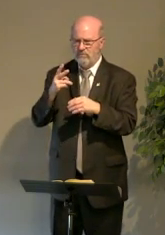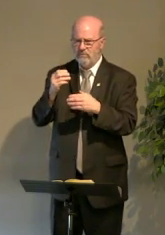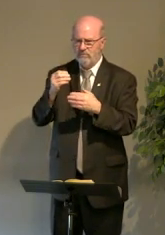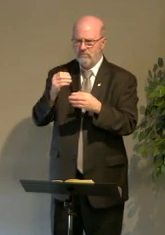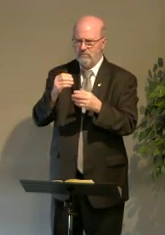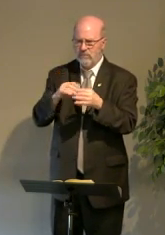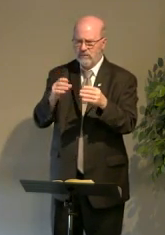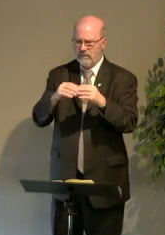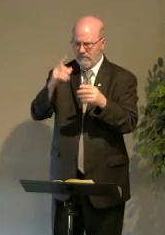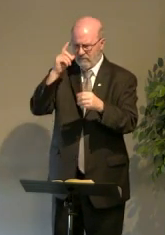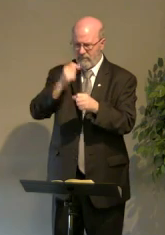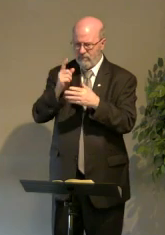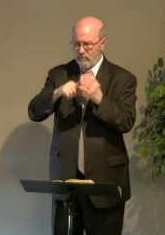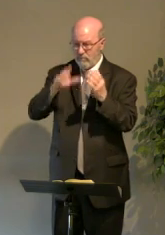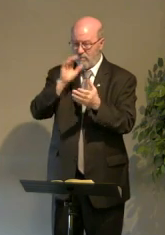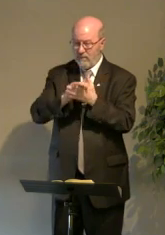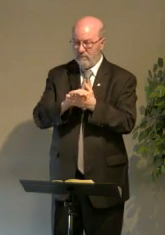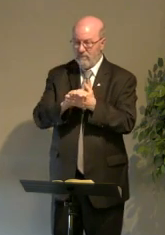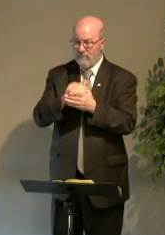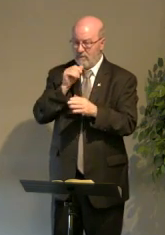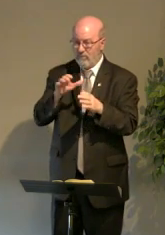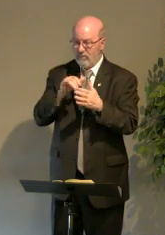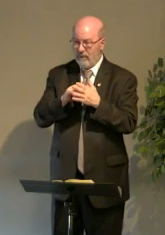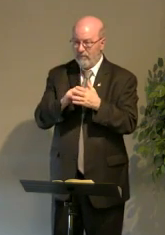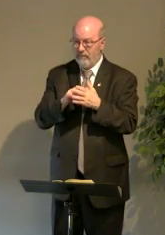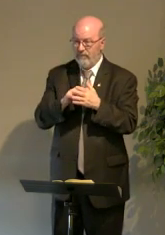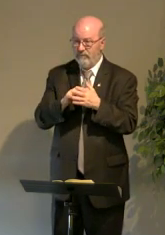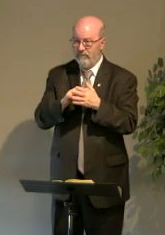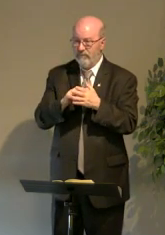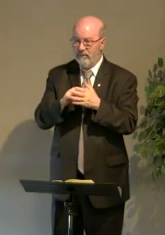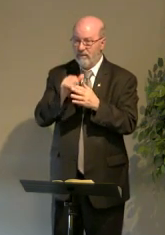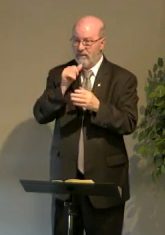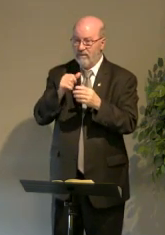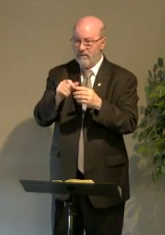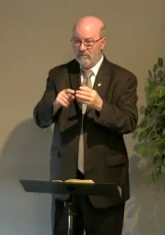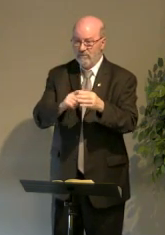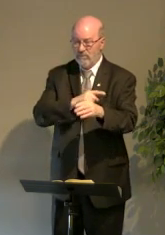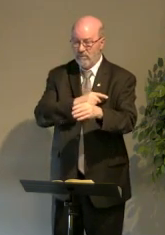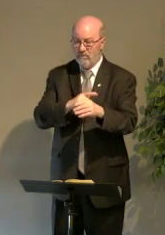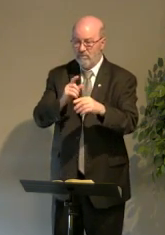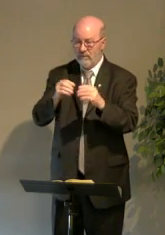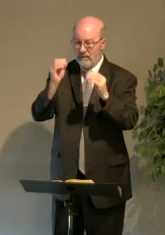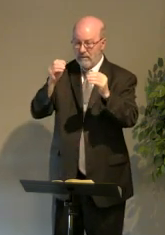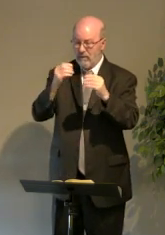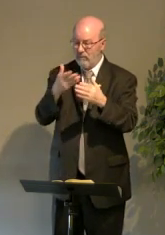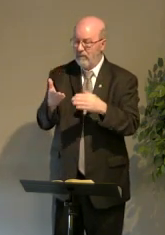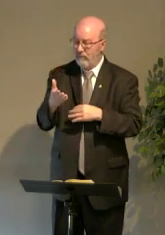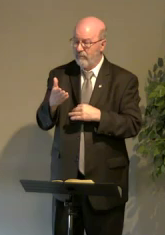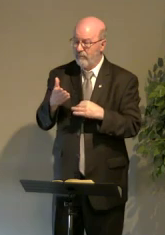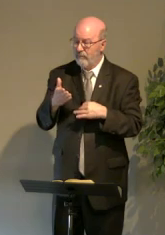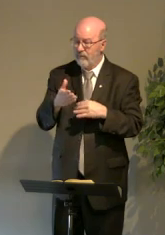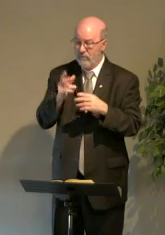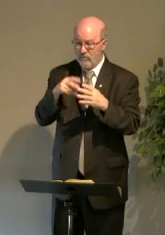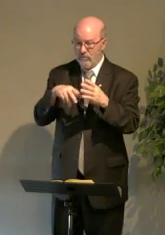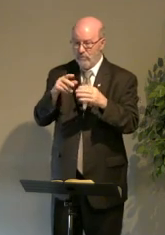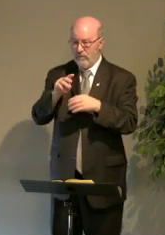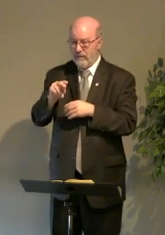faith and what we believe. And by the way, if you haven't done that, it's not an extensive list, but the main doctrines are there. And you can go